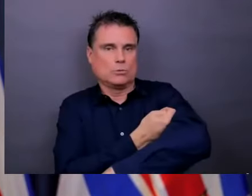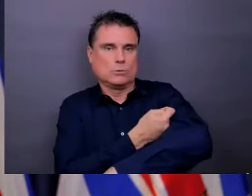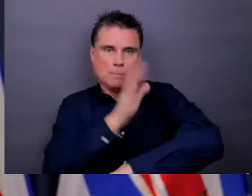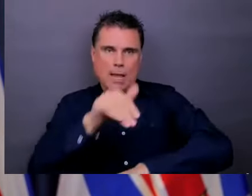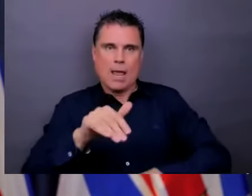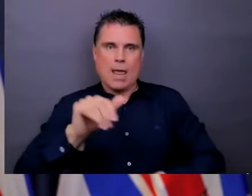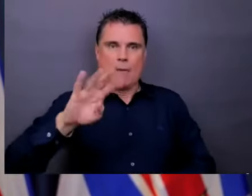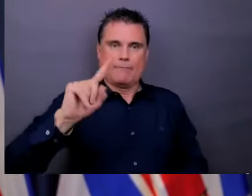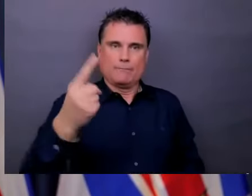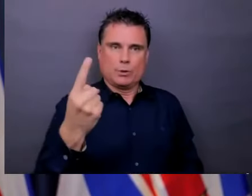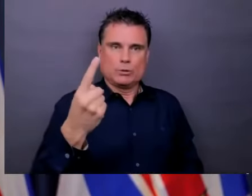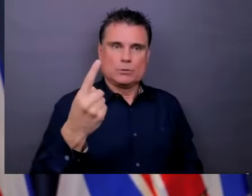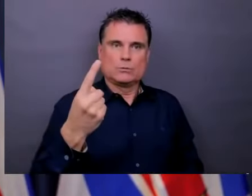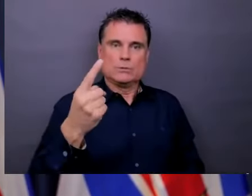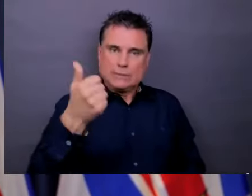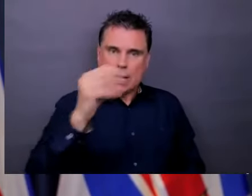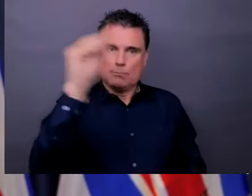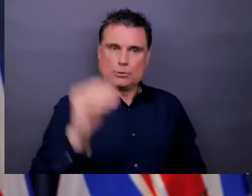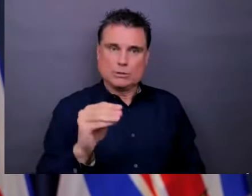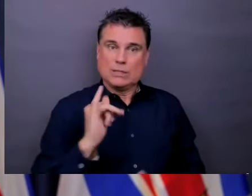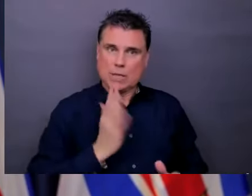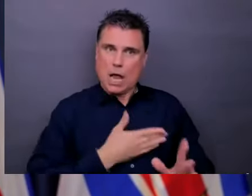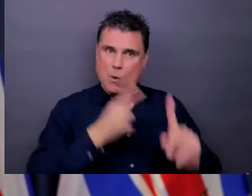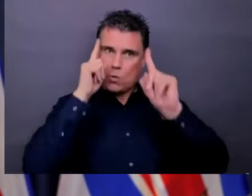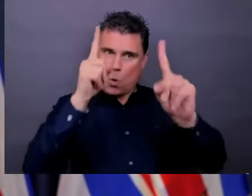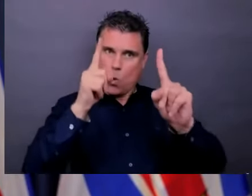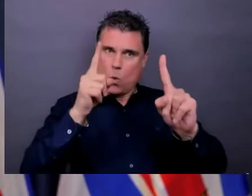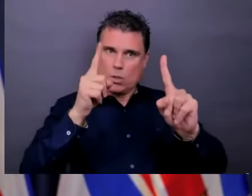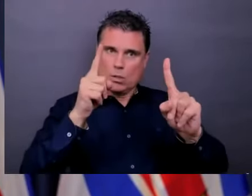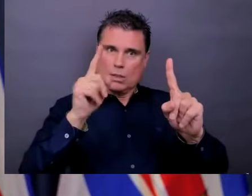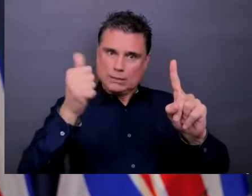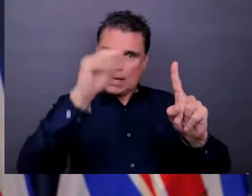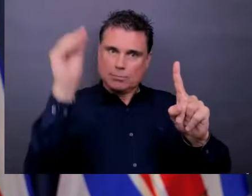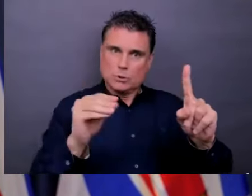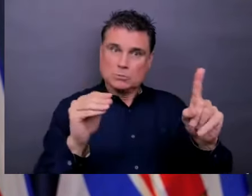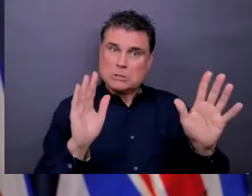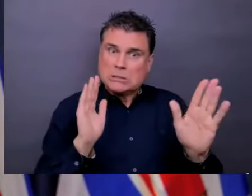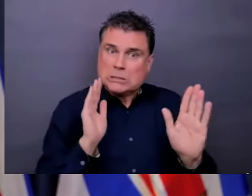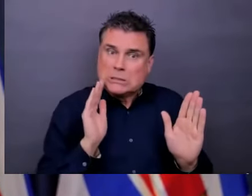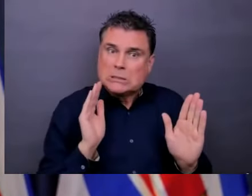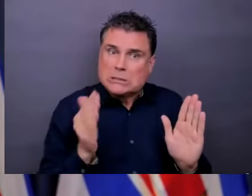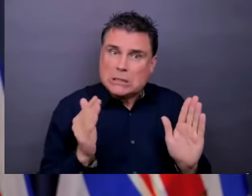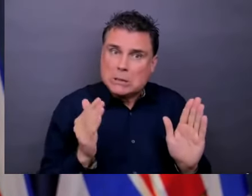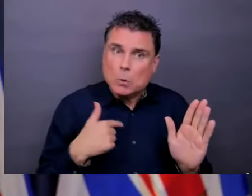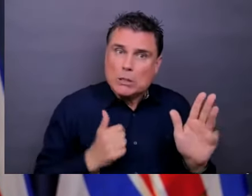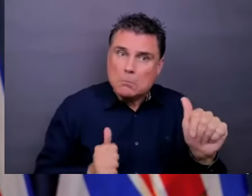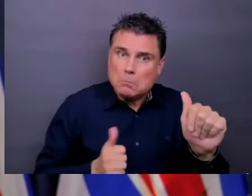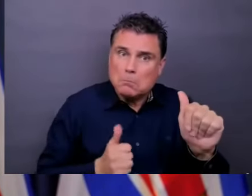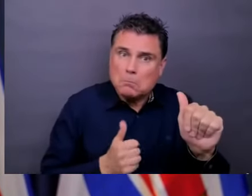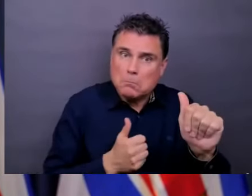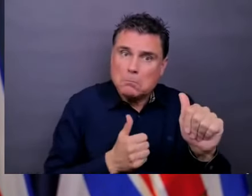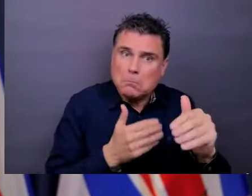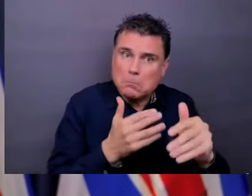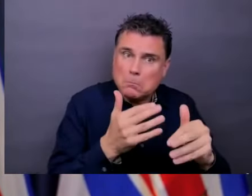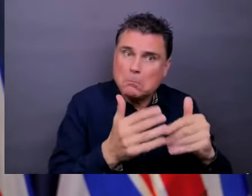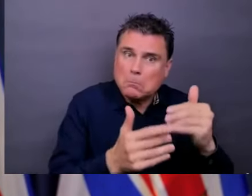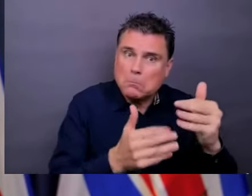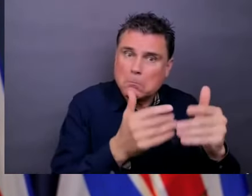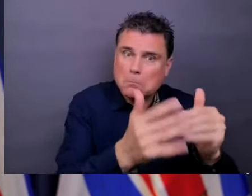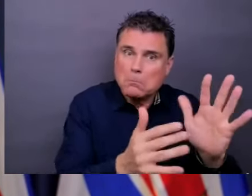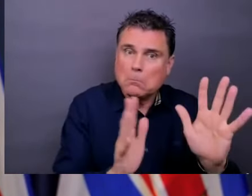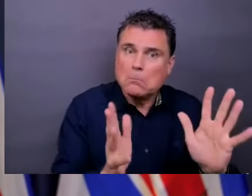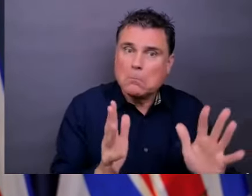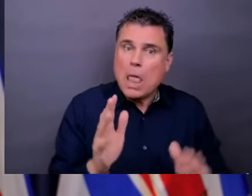the percentage that must continue to guide our COVID-19 fight in British Columbia is 100%. We have to